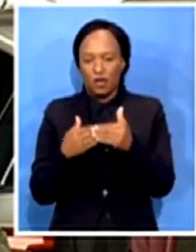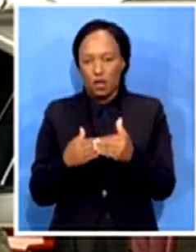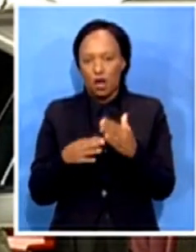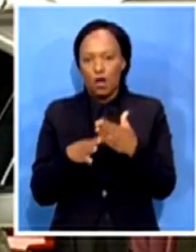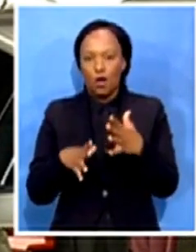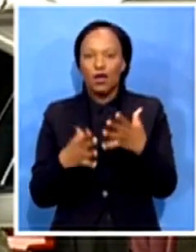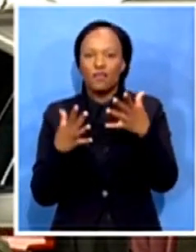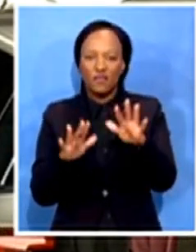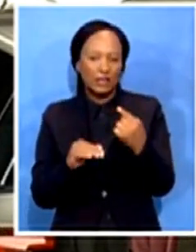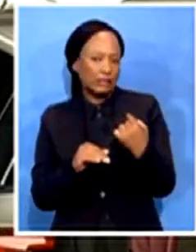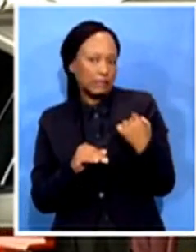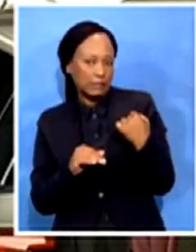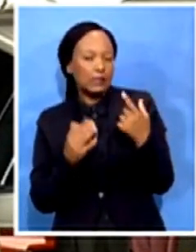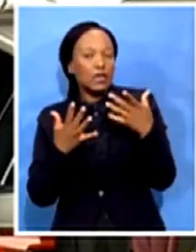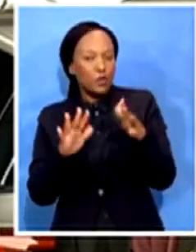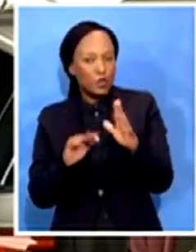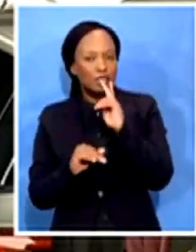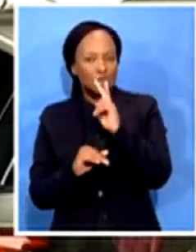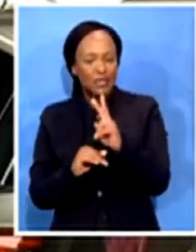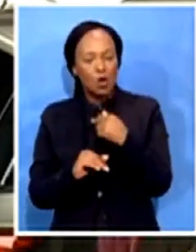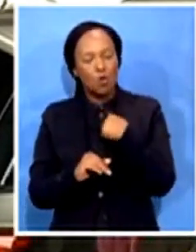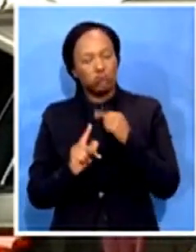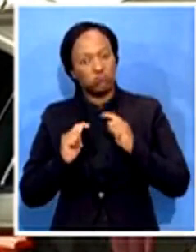how tired and fatigued they would be.